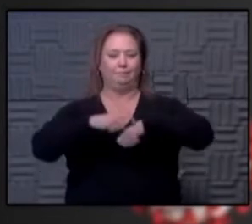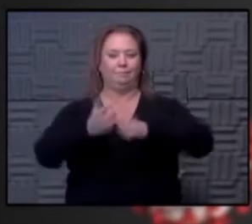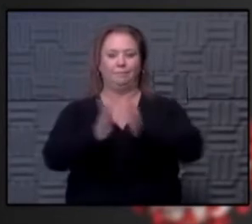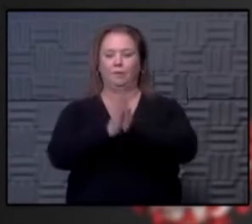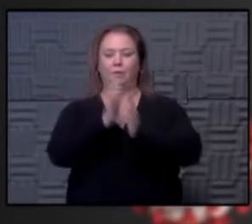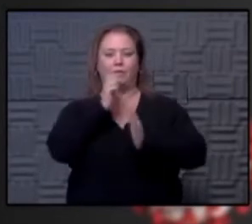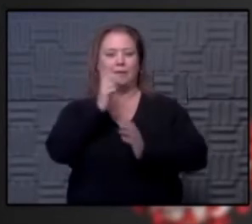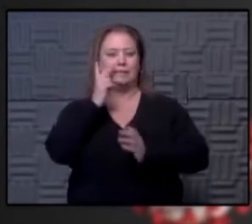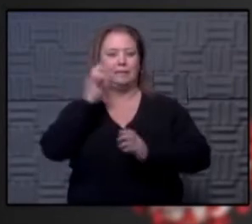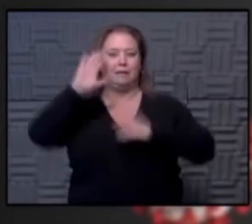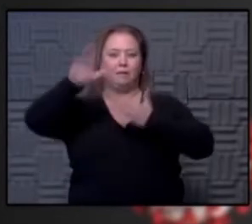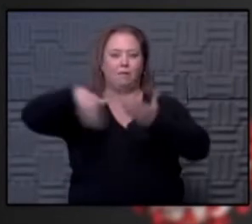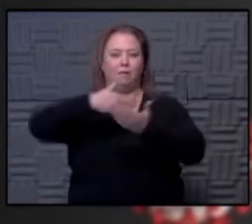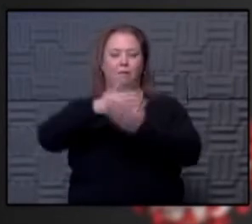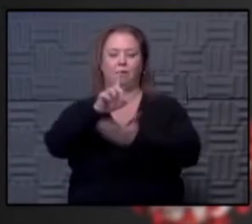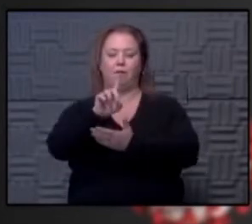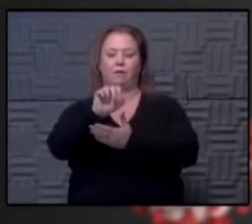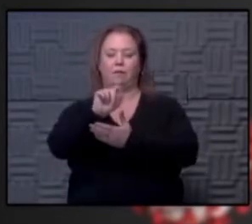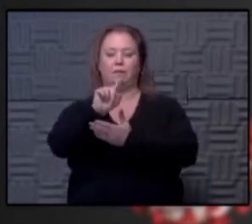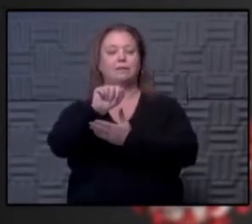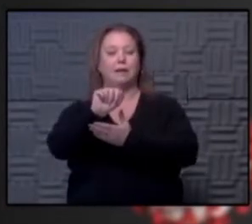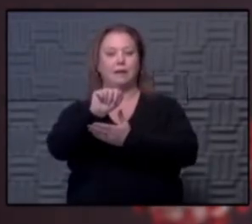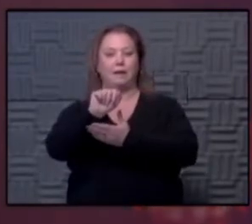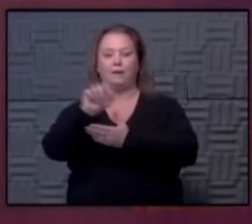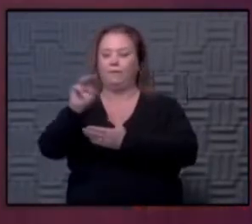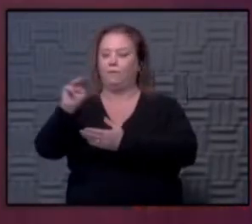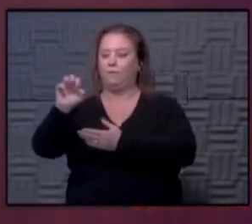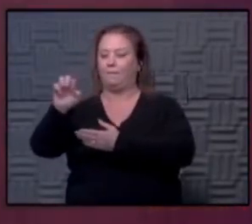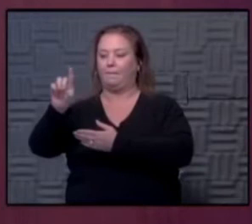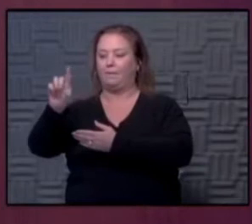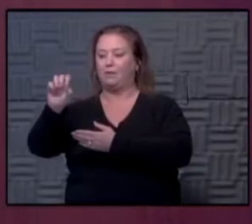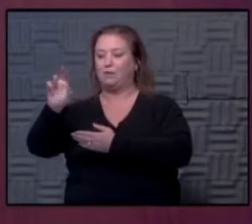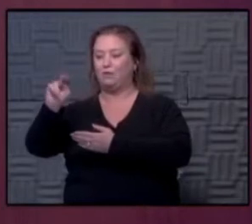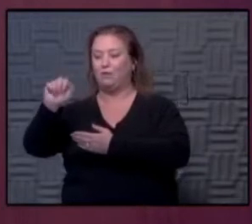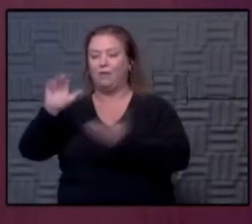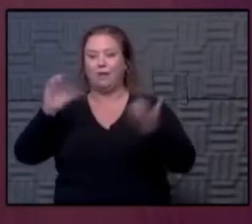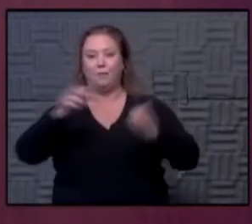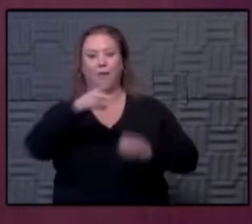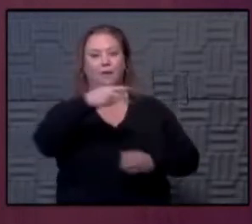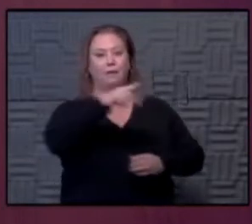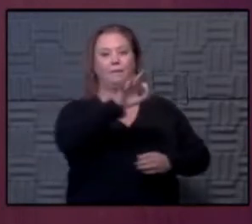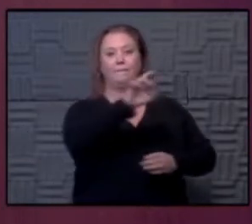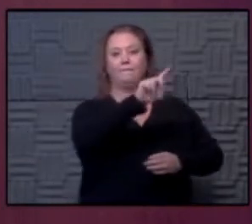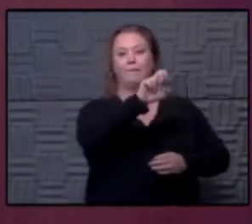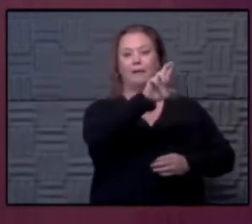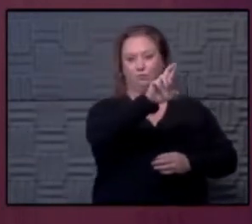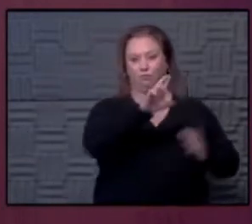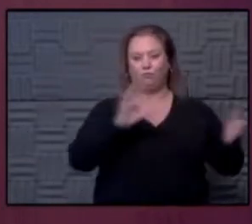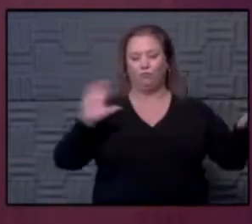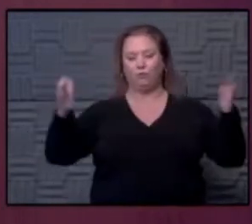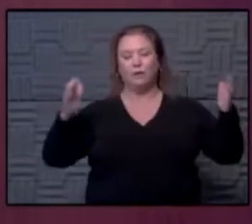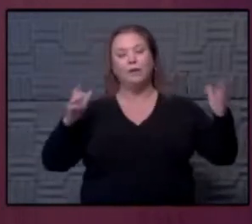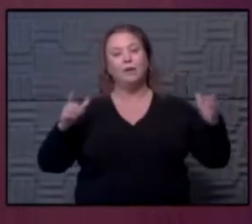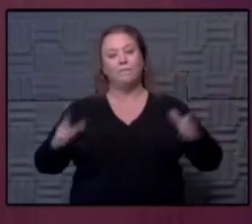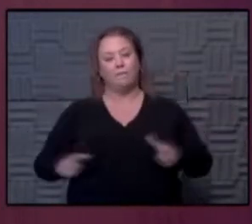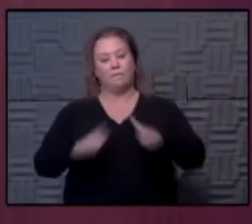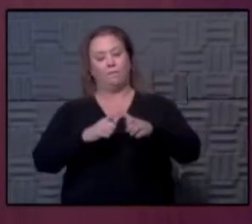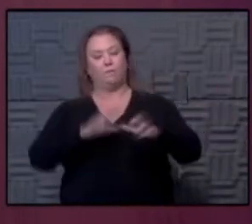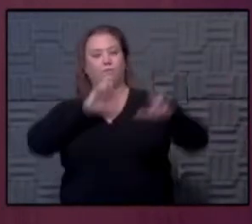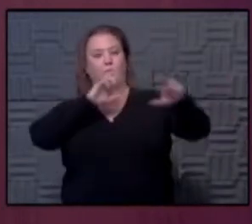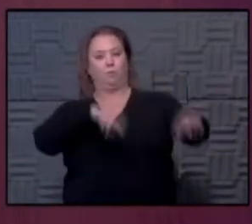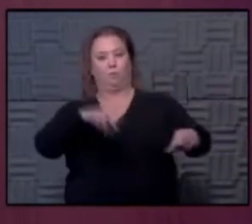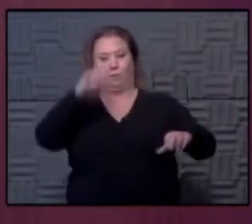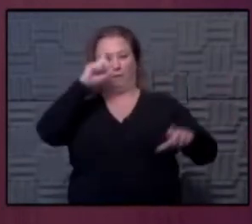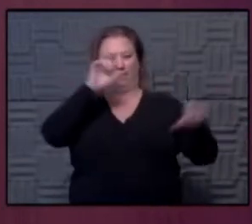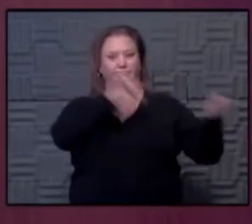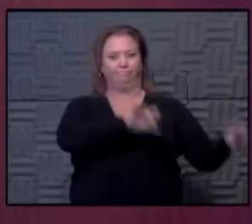not seen all the data to the same degree we have for Moderna that we have for Pfizer. From the preliminary reports, we think that they're going to be